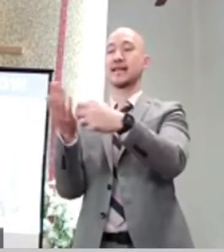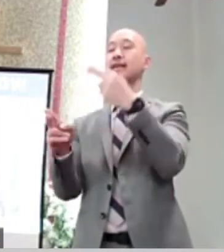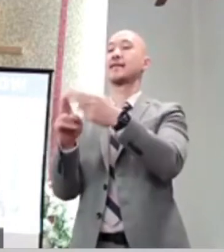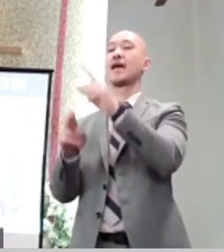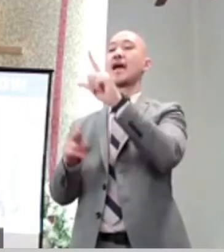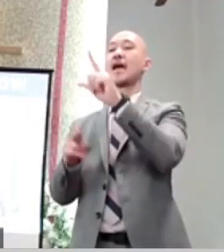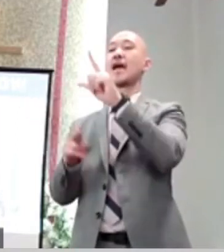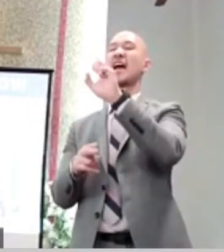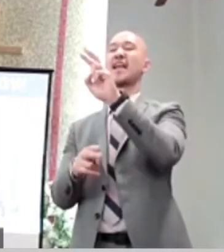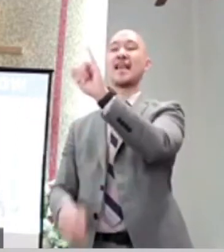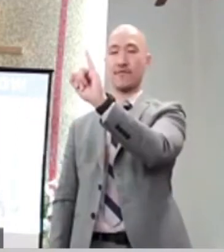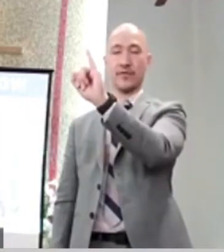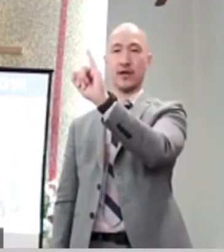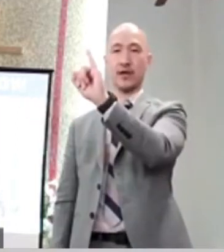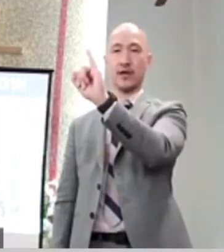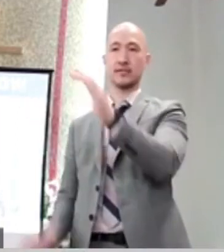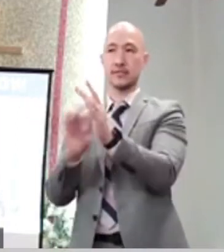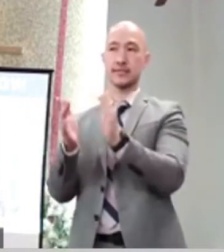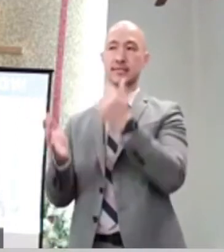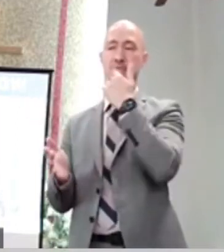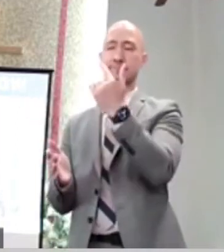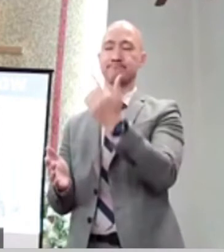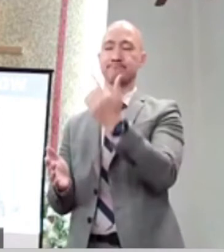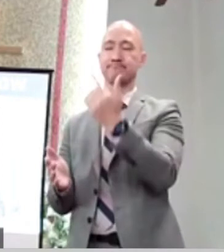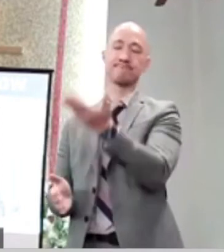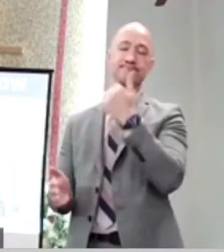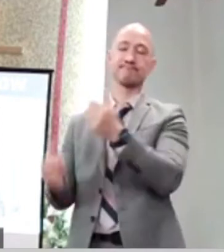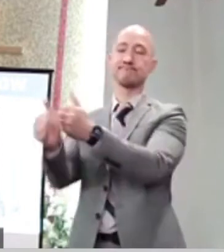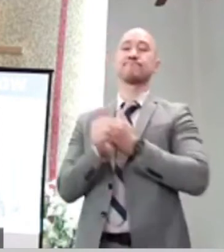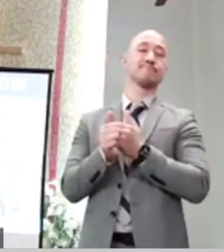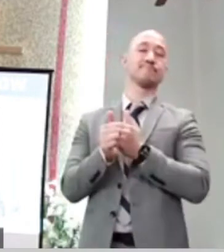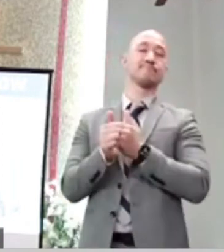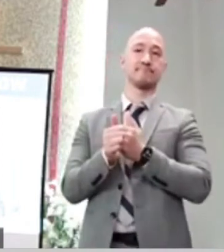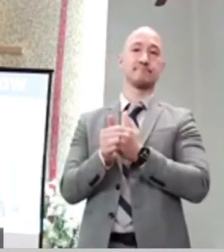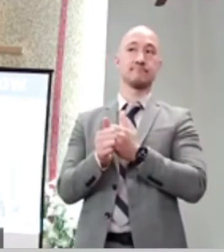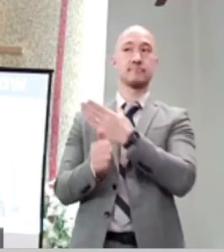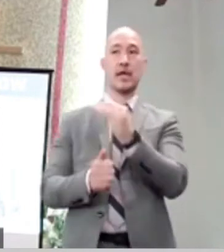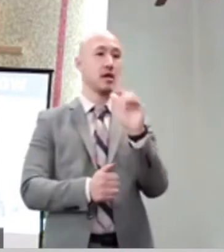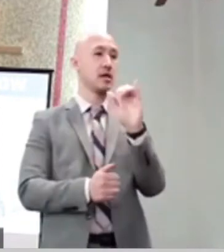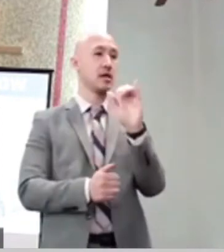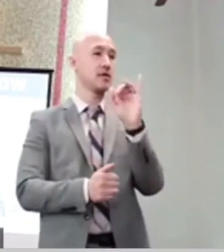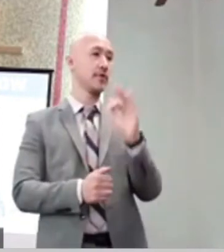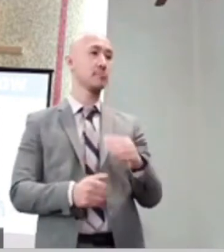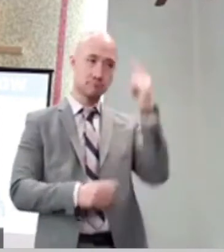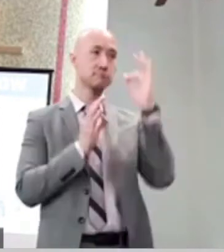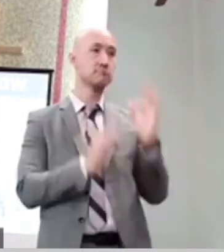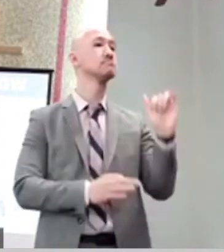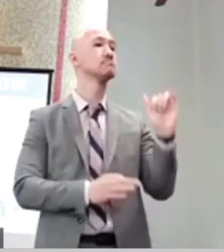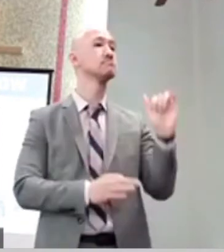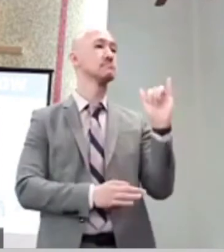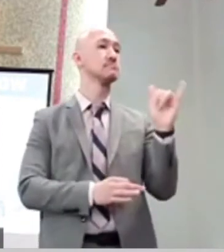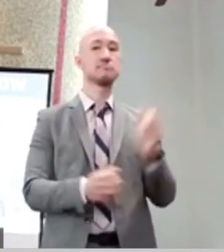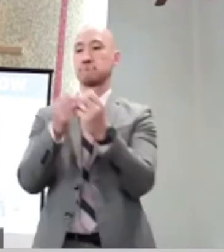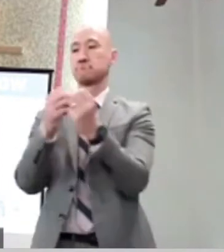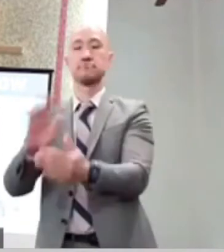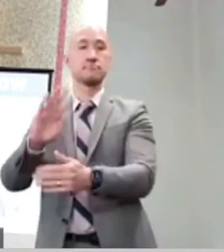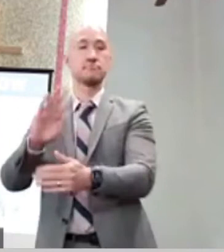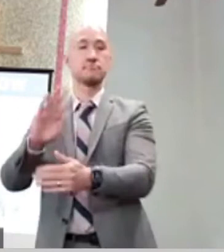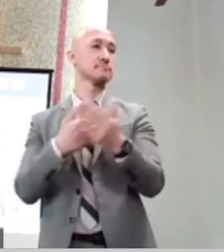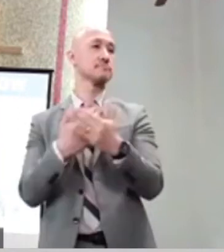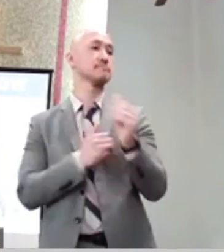Jesus said to him, 'Follow me.' So Levi got up, left everything, and followed him." This is